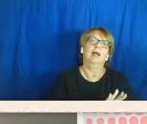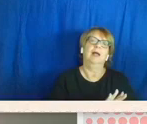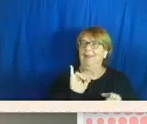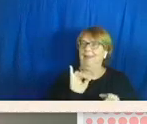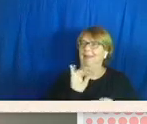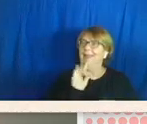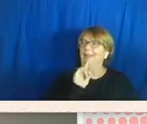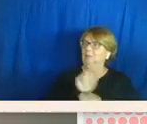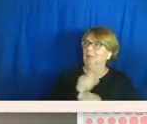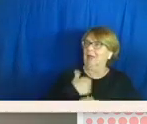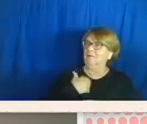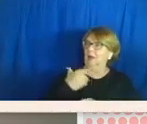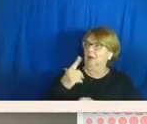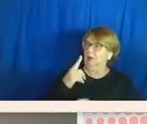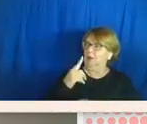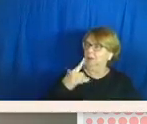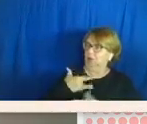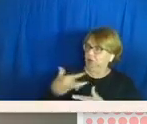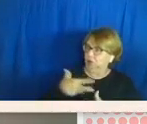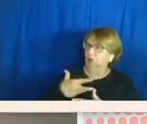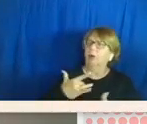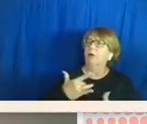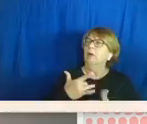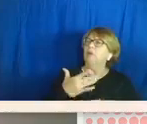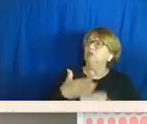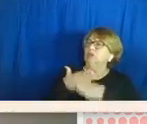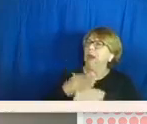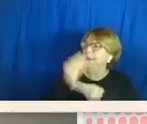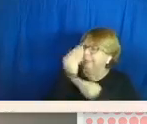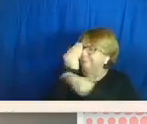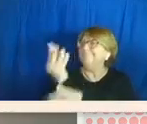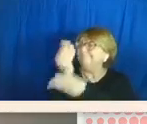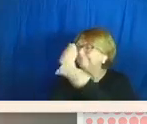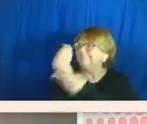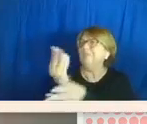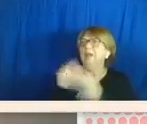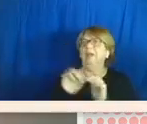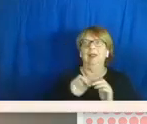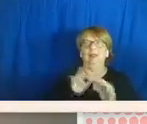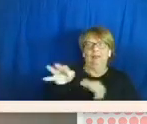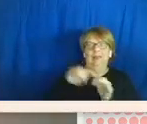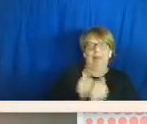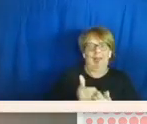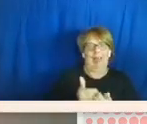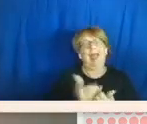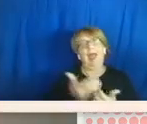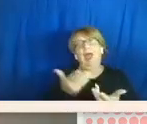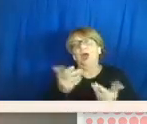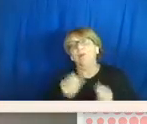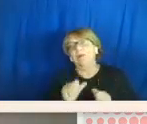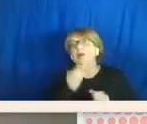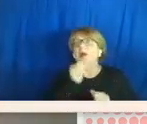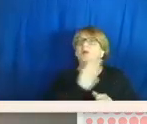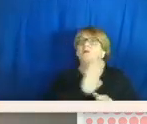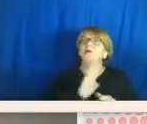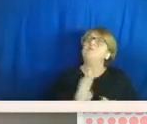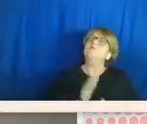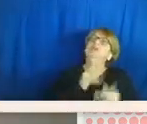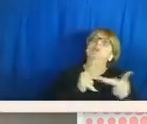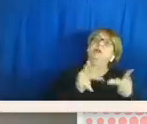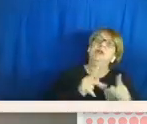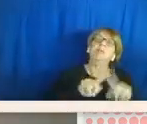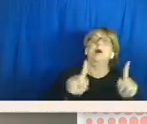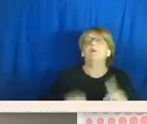concerns, share those and explain how possibly not your official position, but